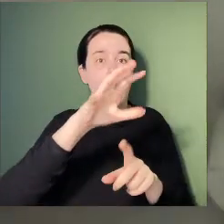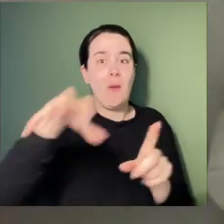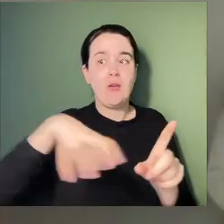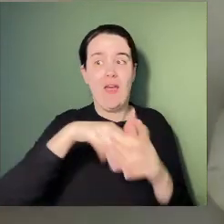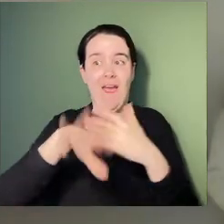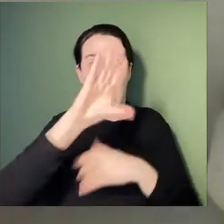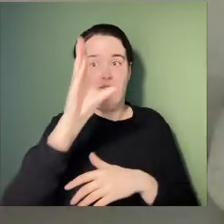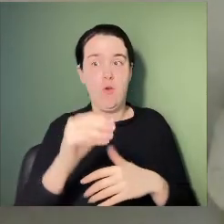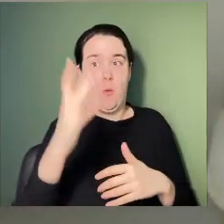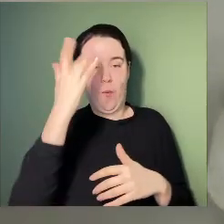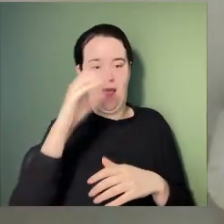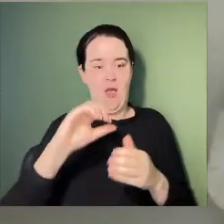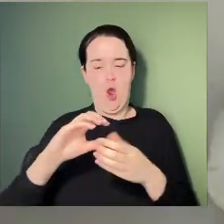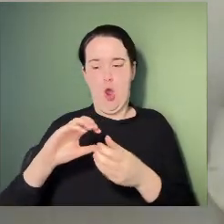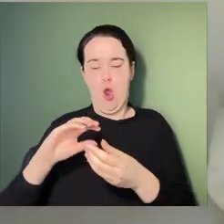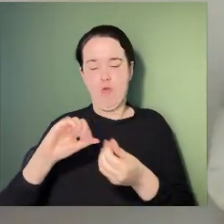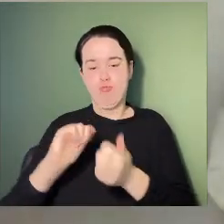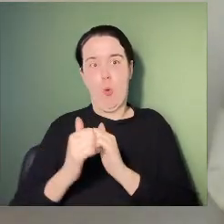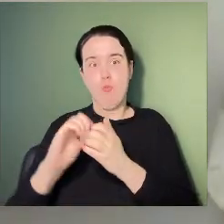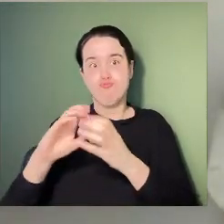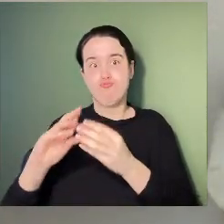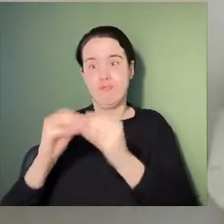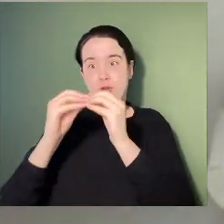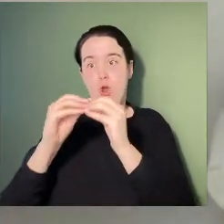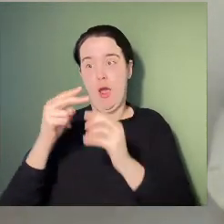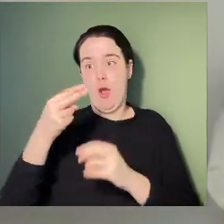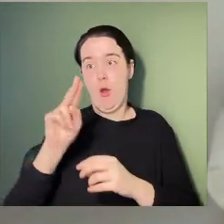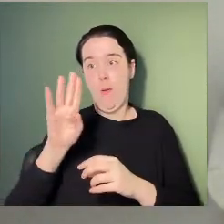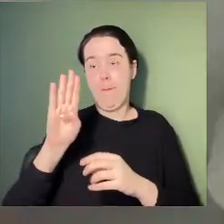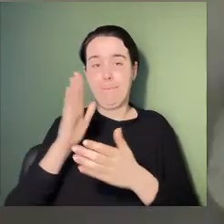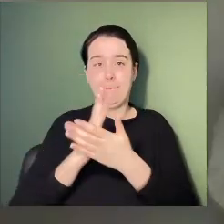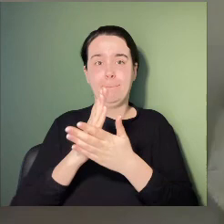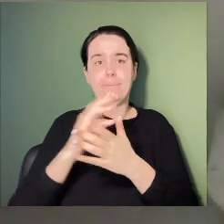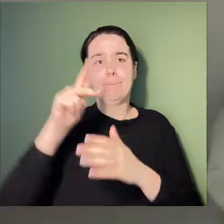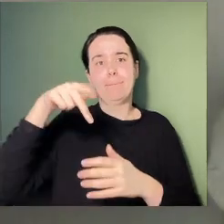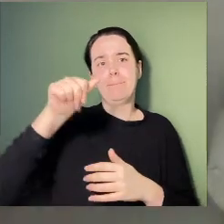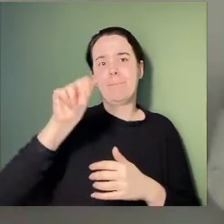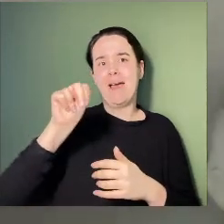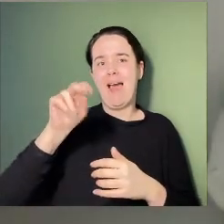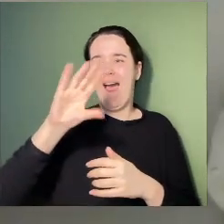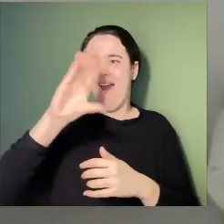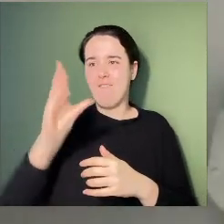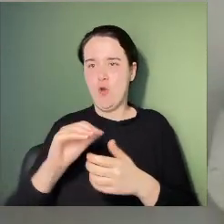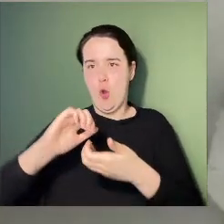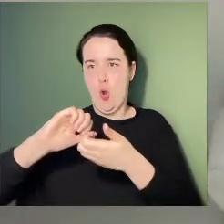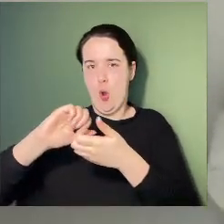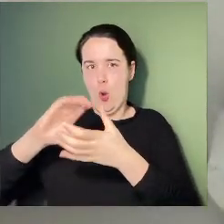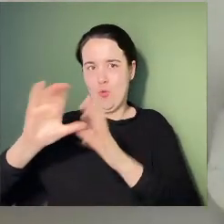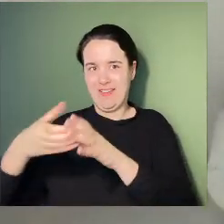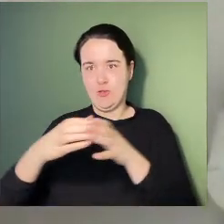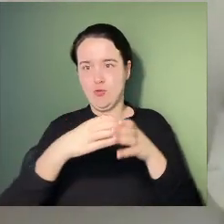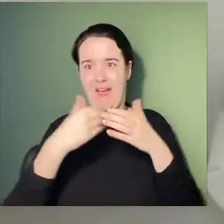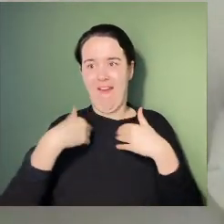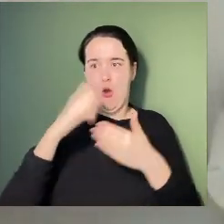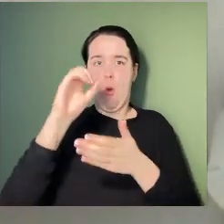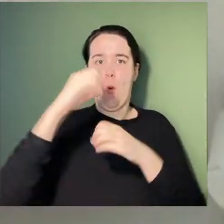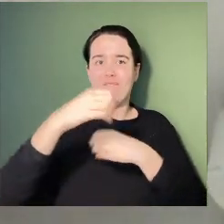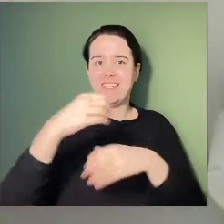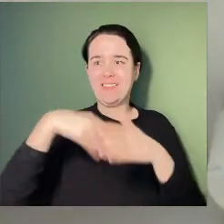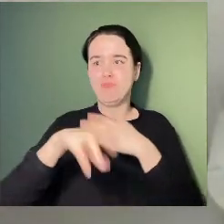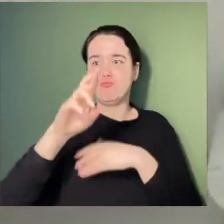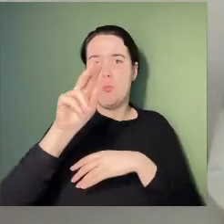Co-Creation Hub is a Pan-African organization. We have offices in Rwanda, Kenya, and